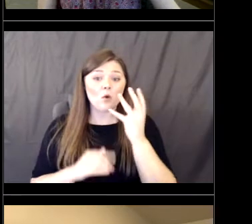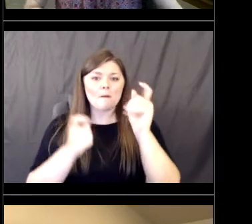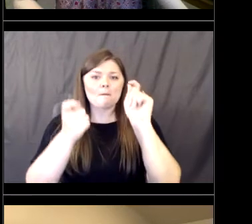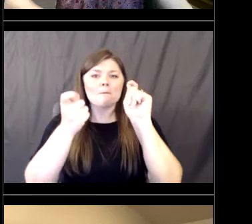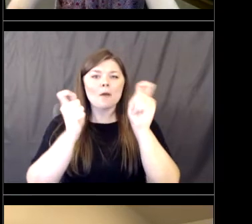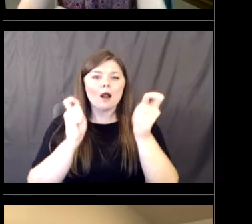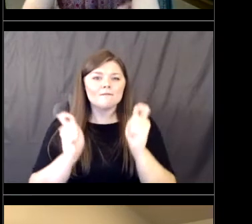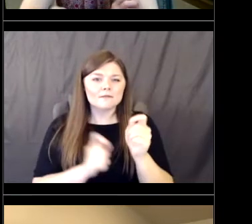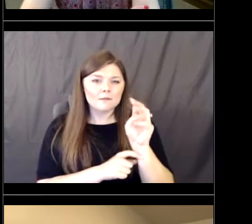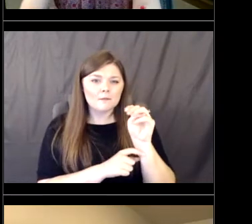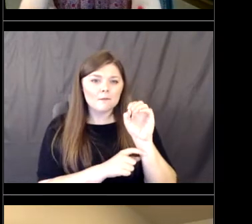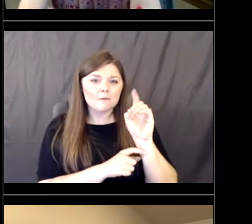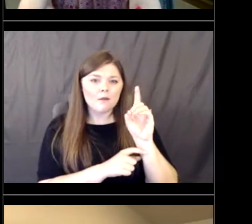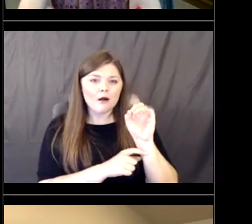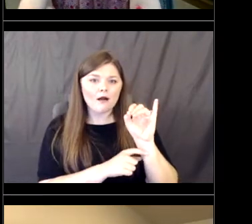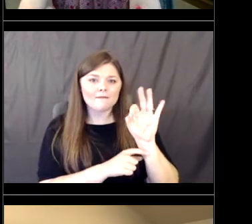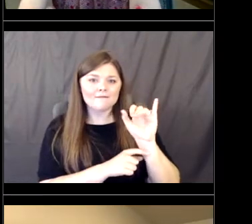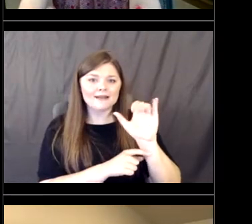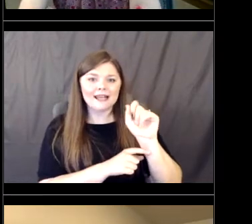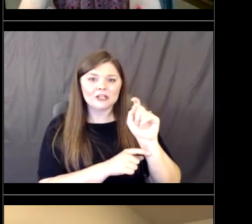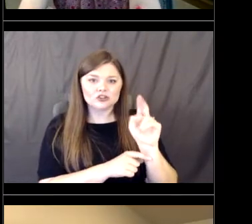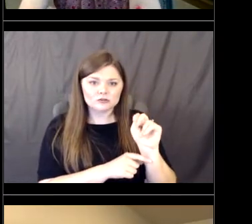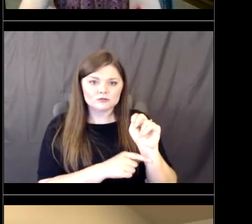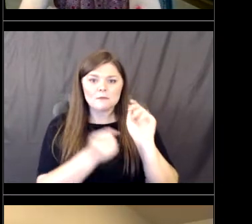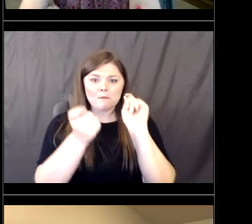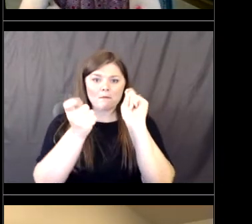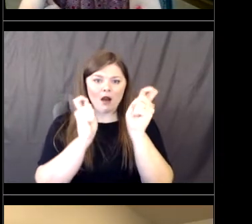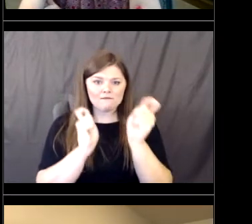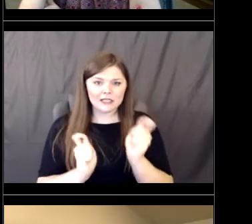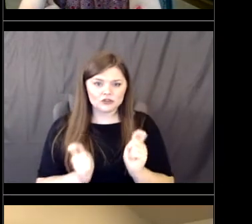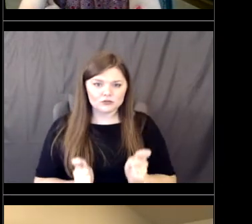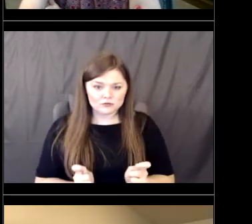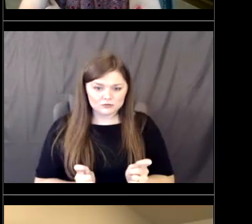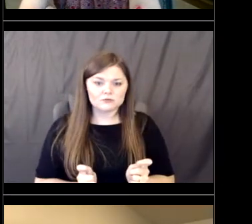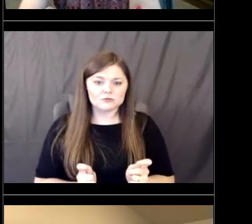important. For the modifications,